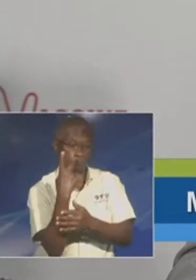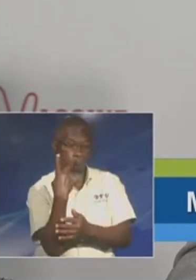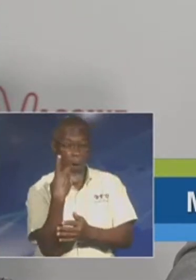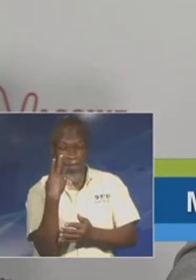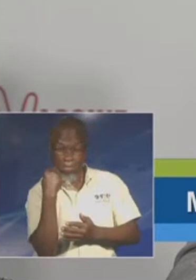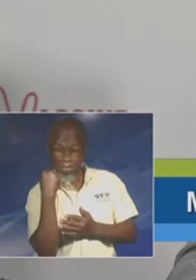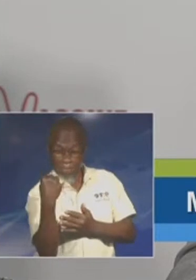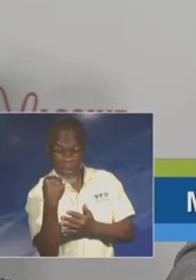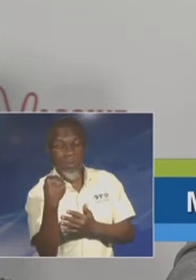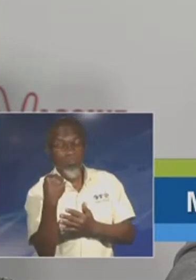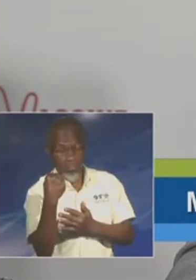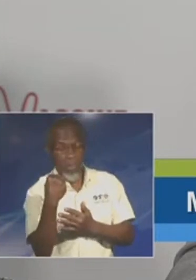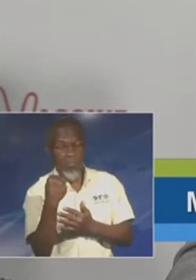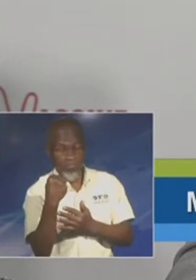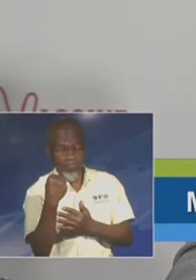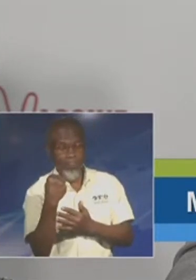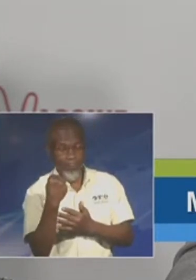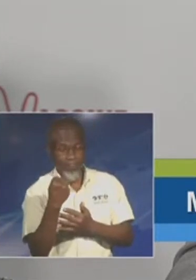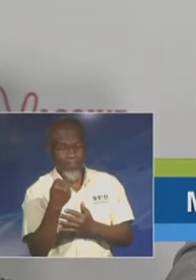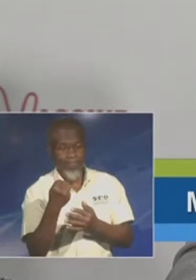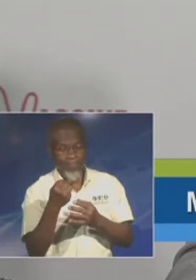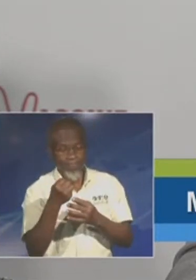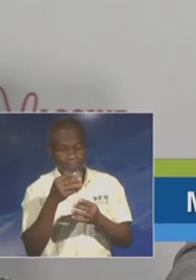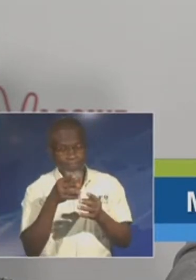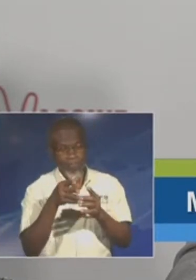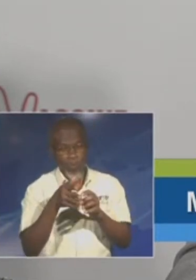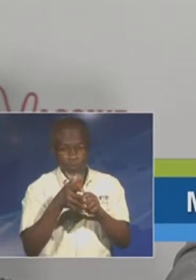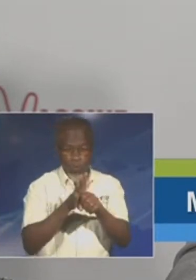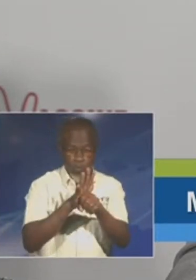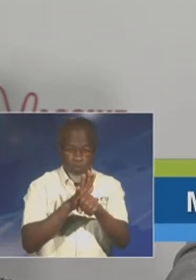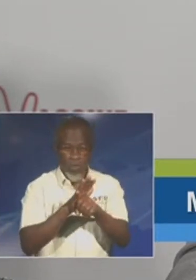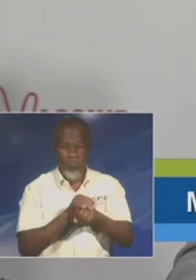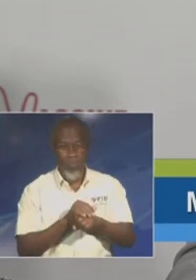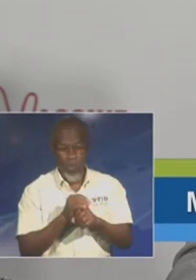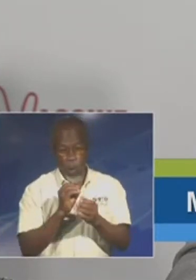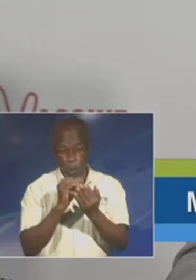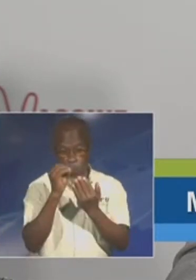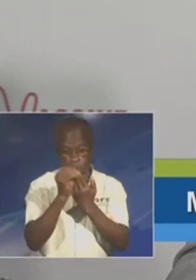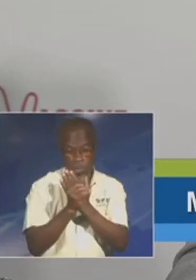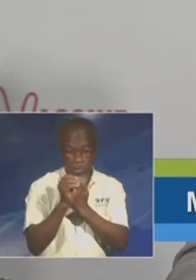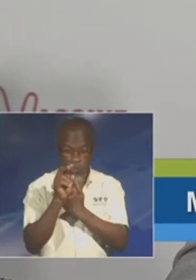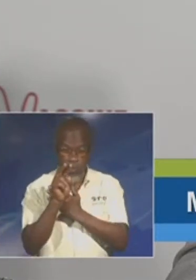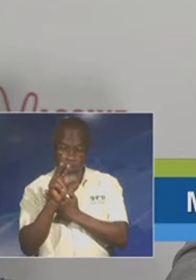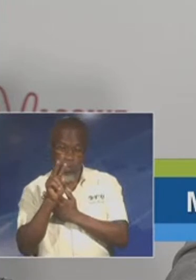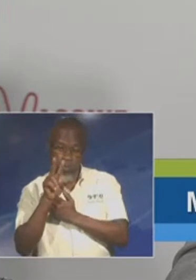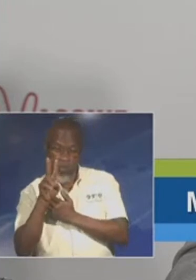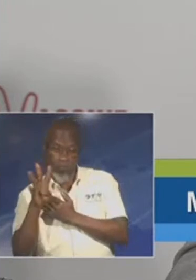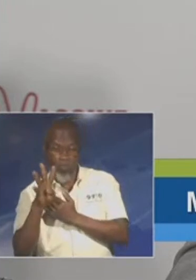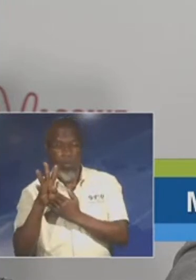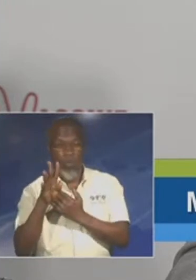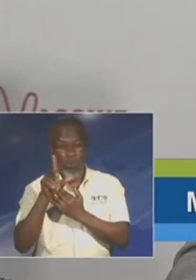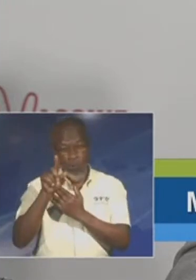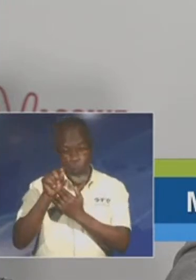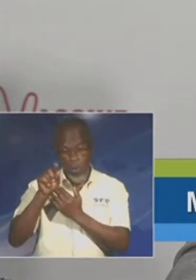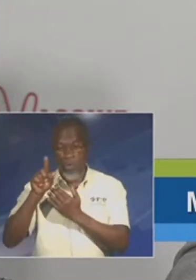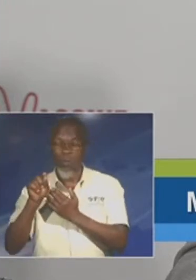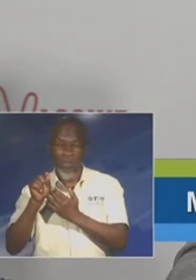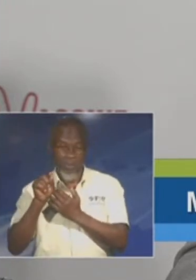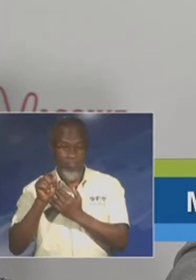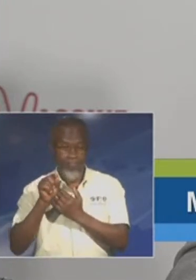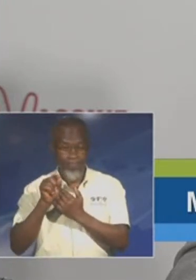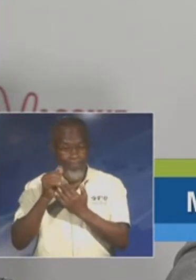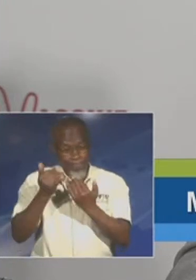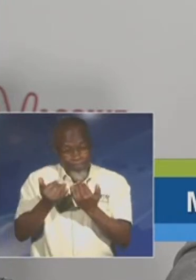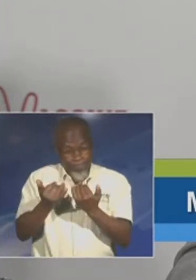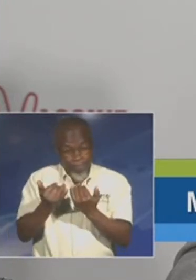of COVID-19. That was October 24th, 2020. 18 months later,